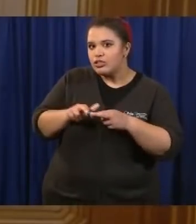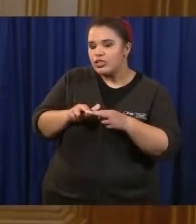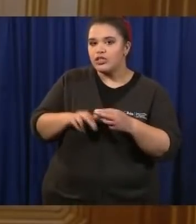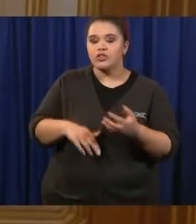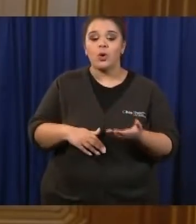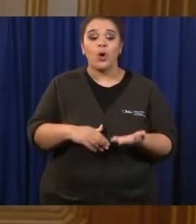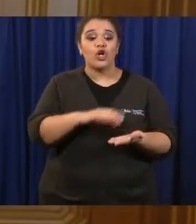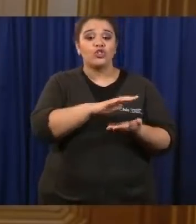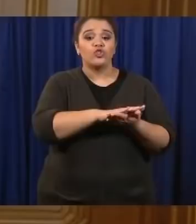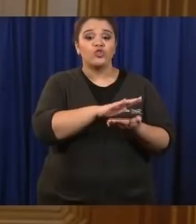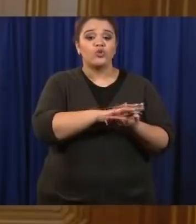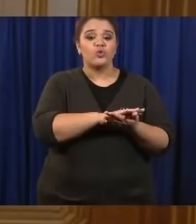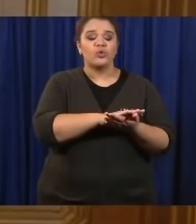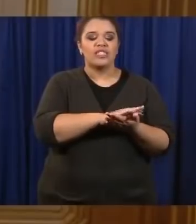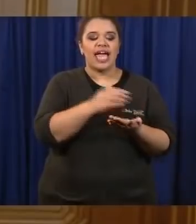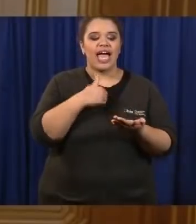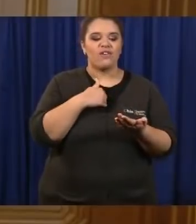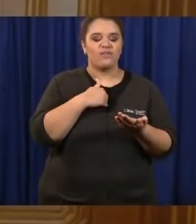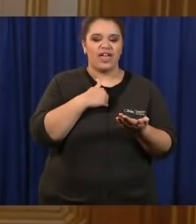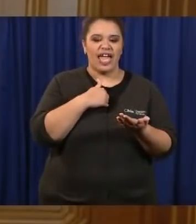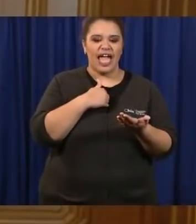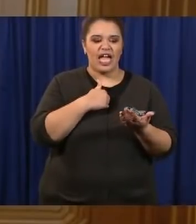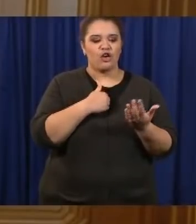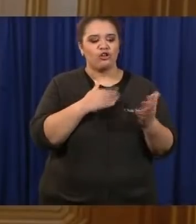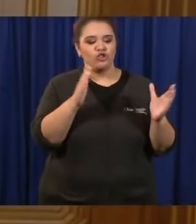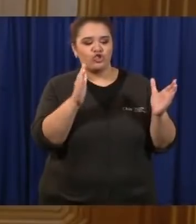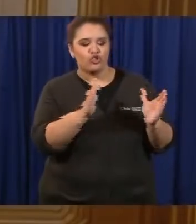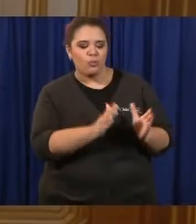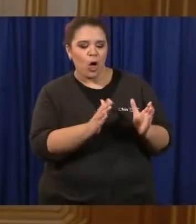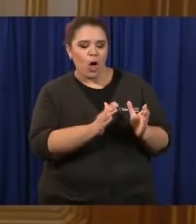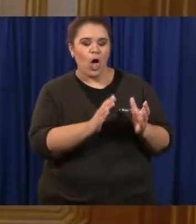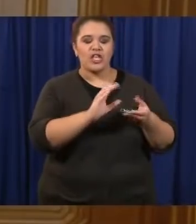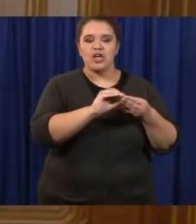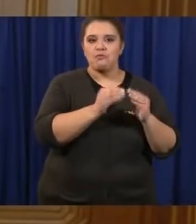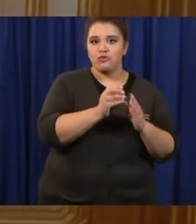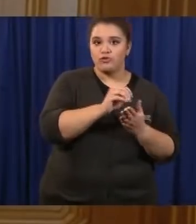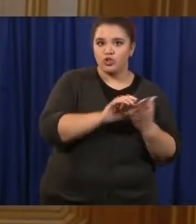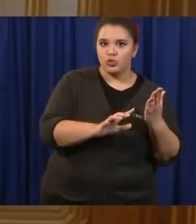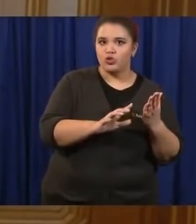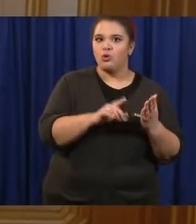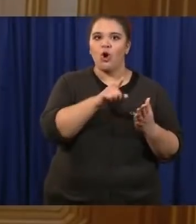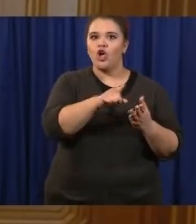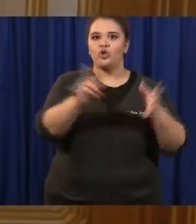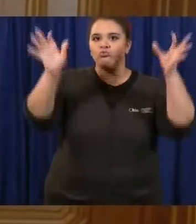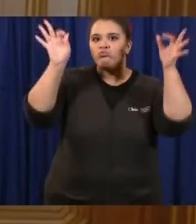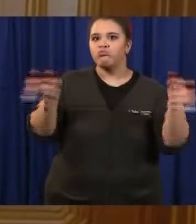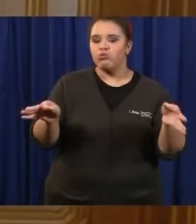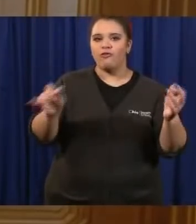reopen earlier, or if it's going to be just a yes or no question for you.